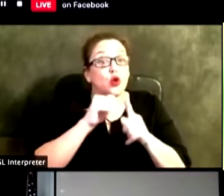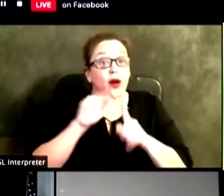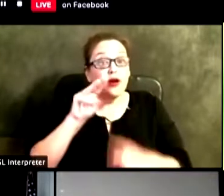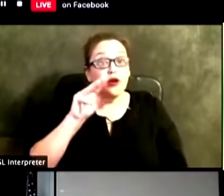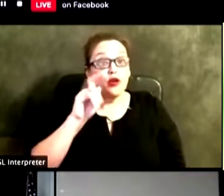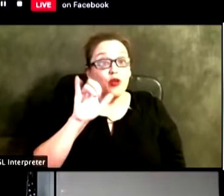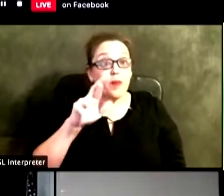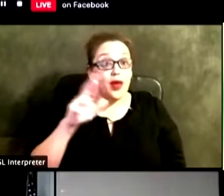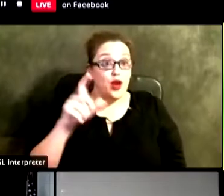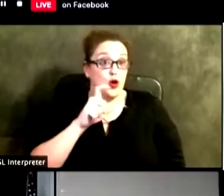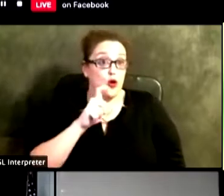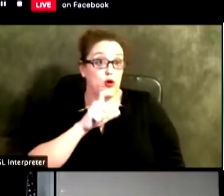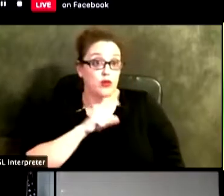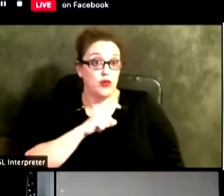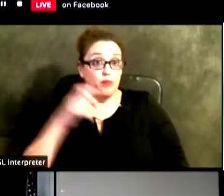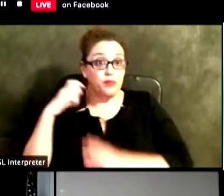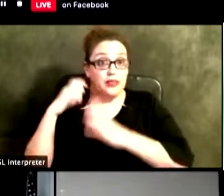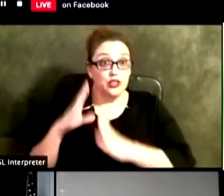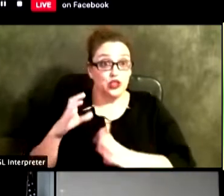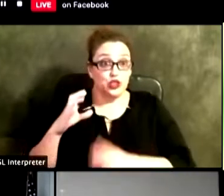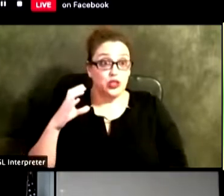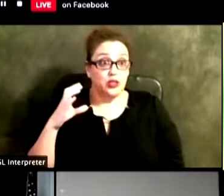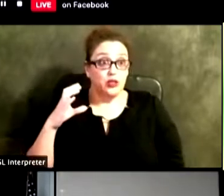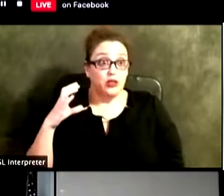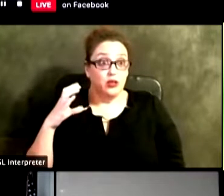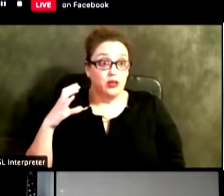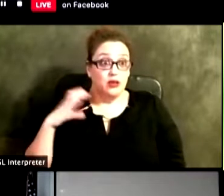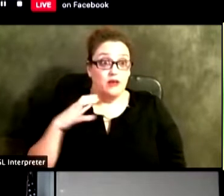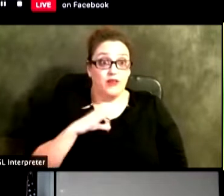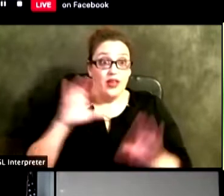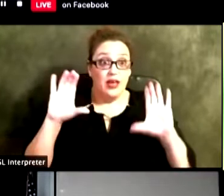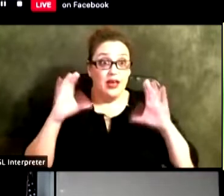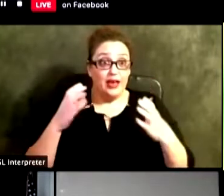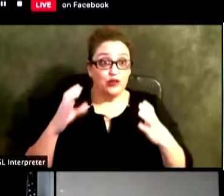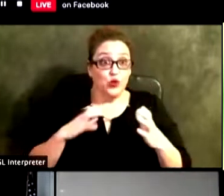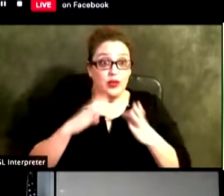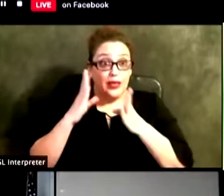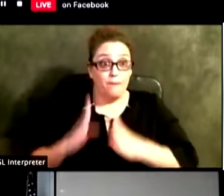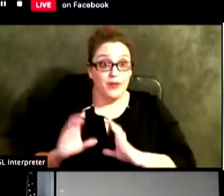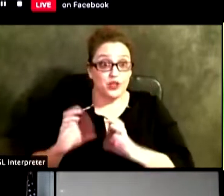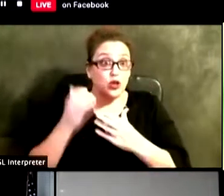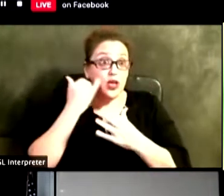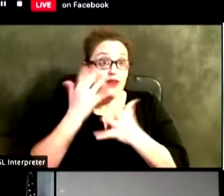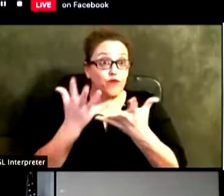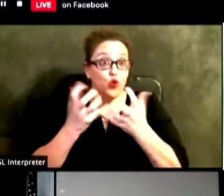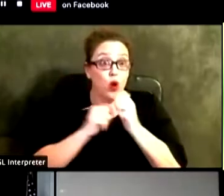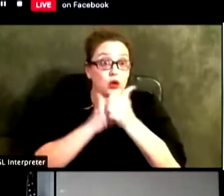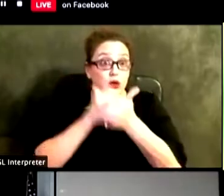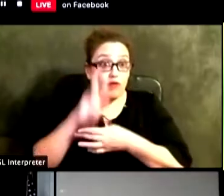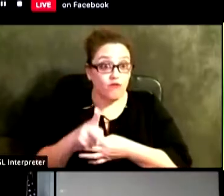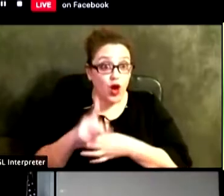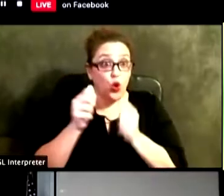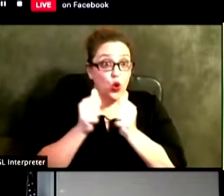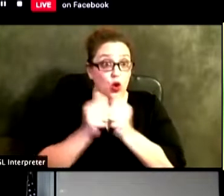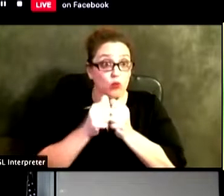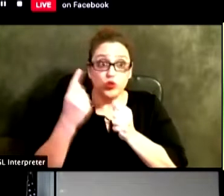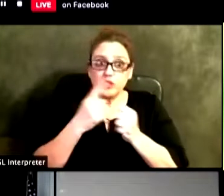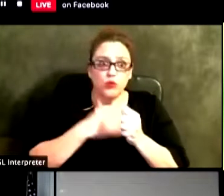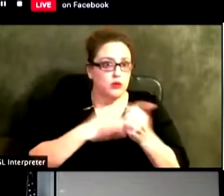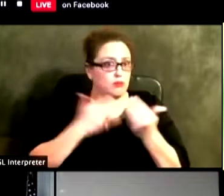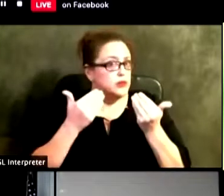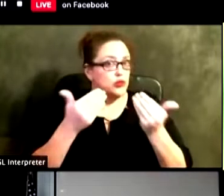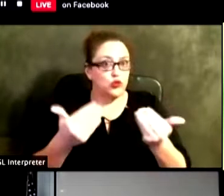chief, the council, and the commissioners, at any point, if you want to follow up with a caller the way Commissioner Salazar Hall did, please just go right ahead